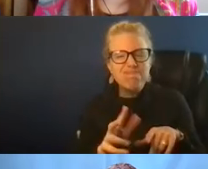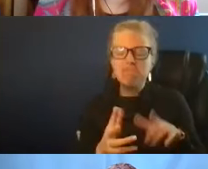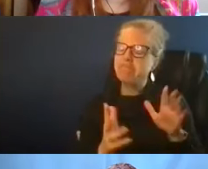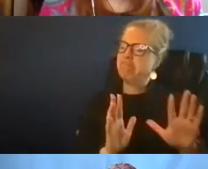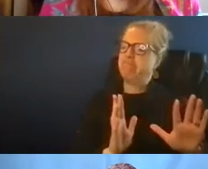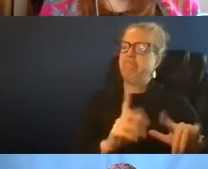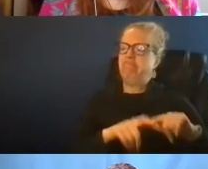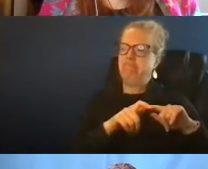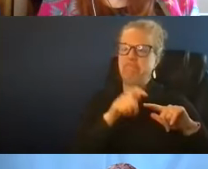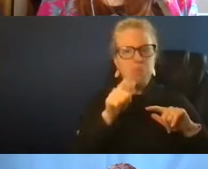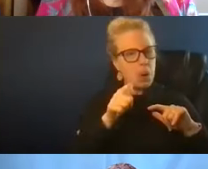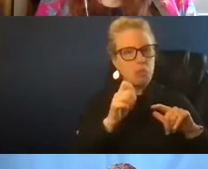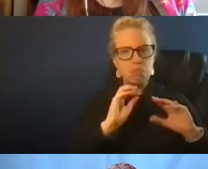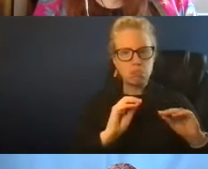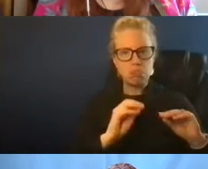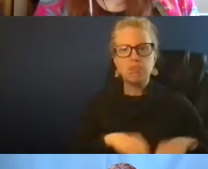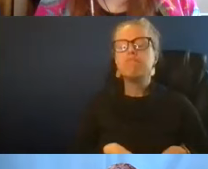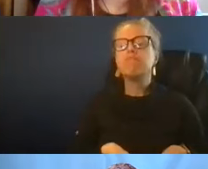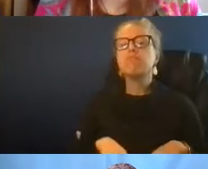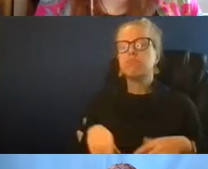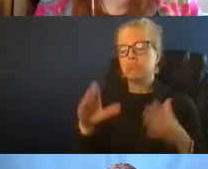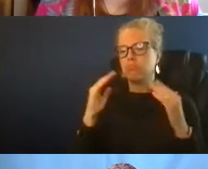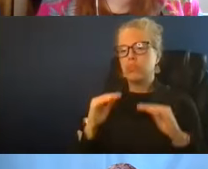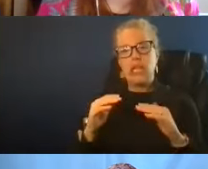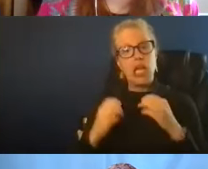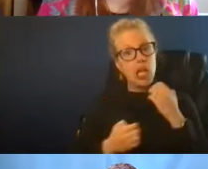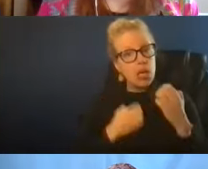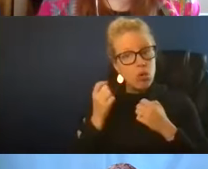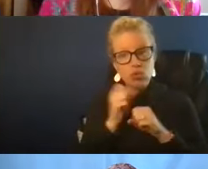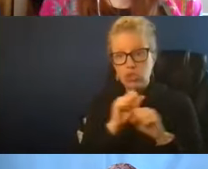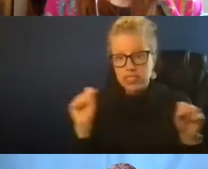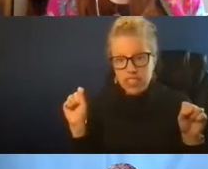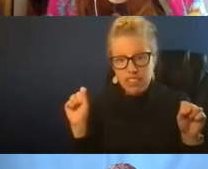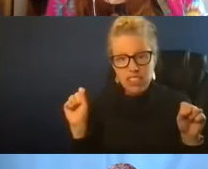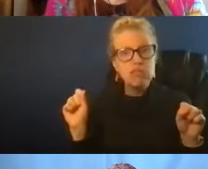yet. But then we work on emotional safety. So